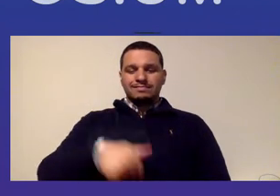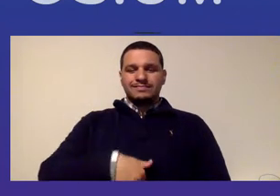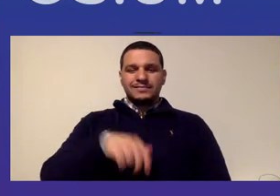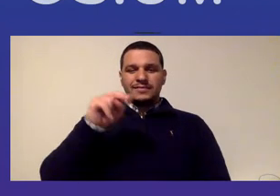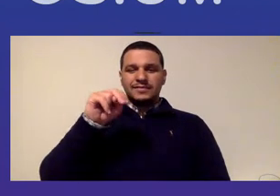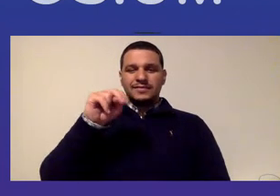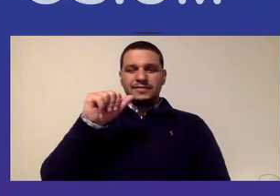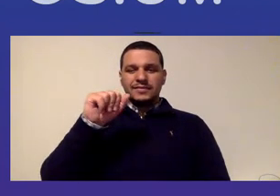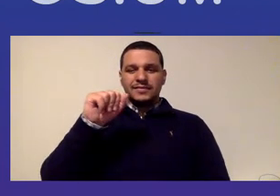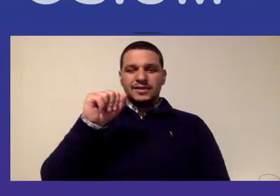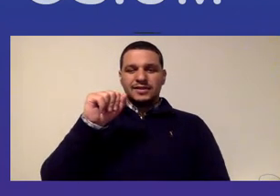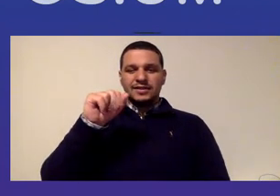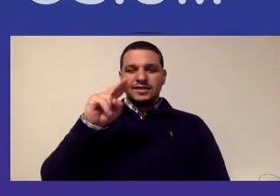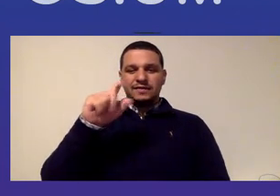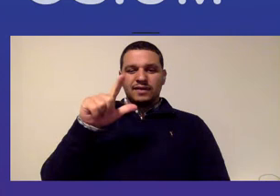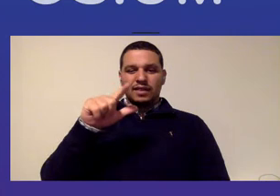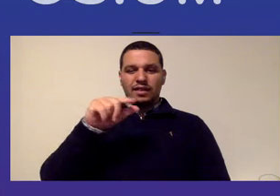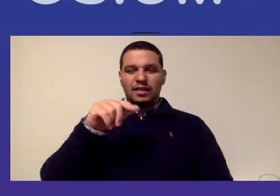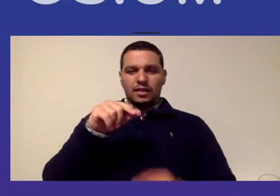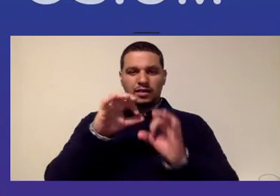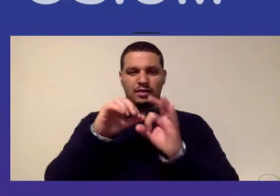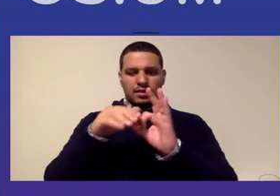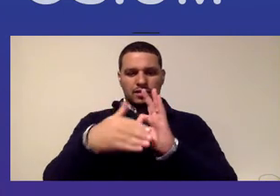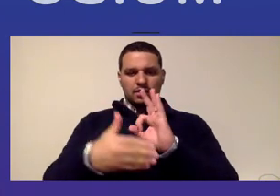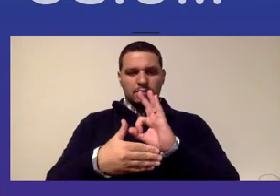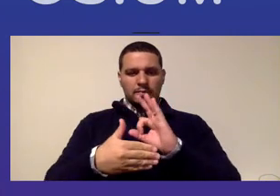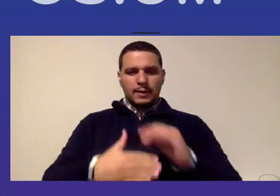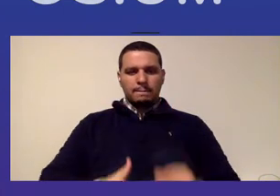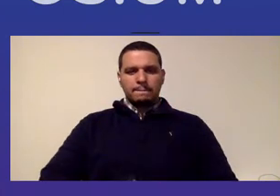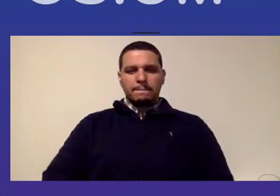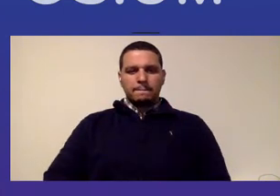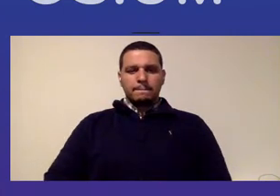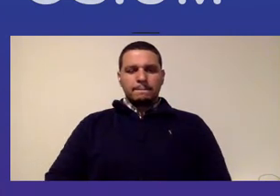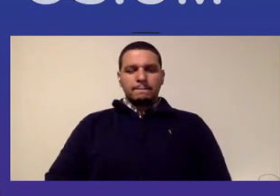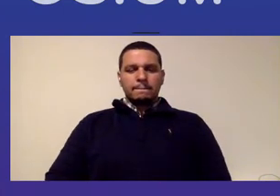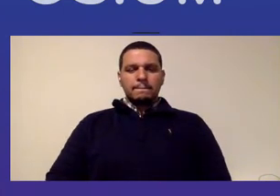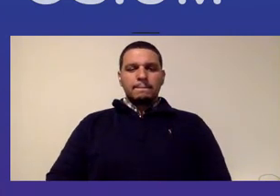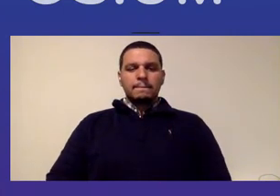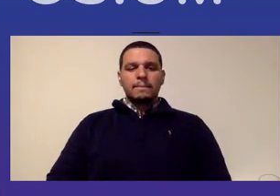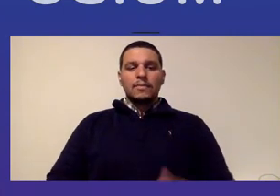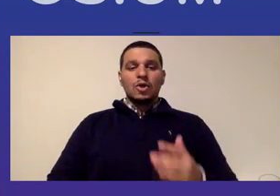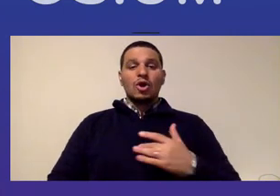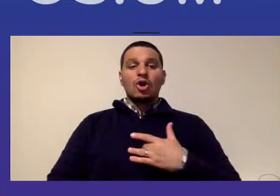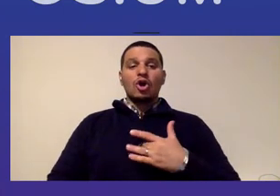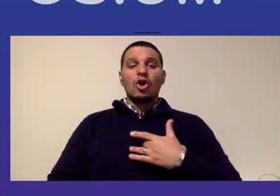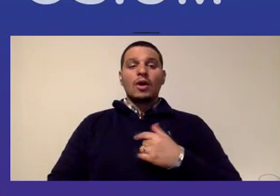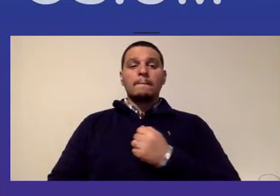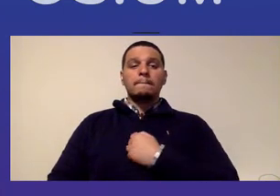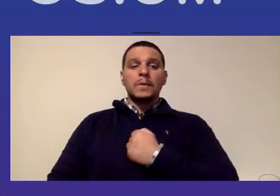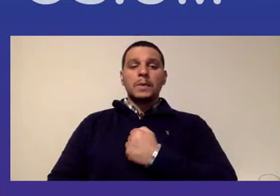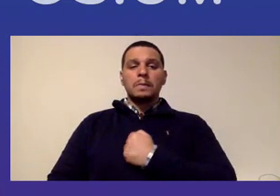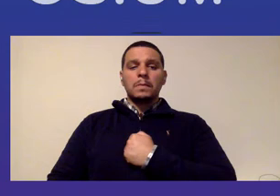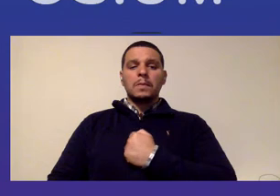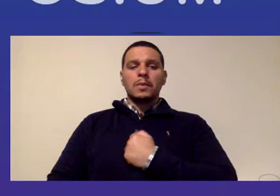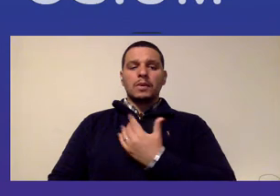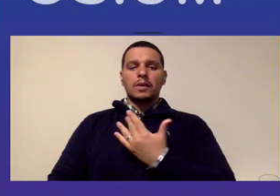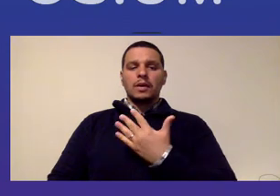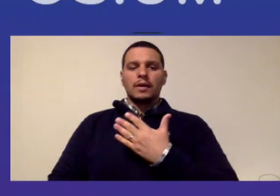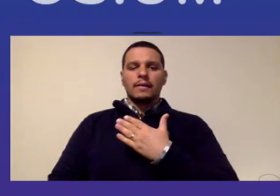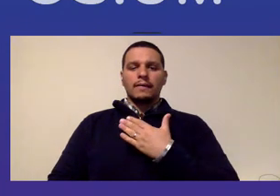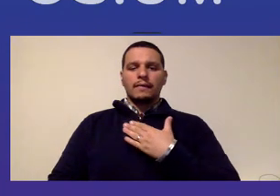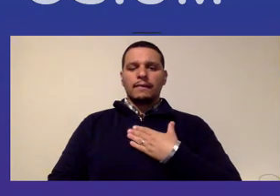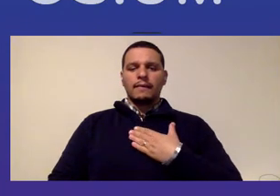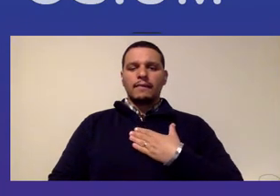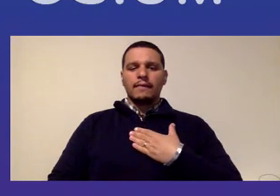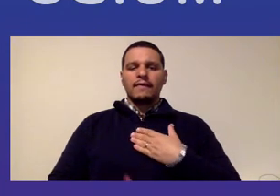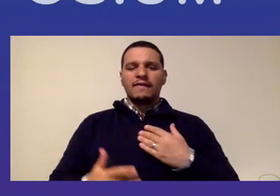other hand right at your heartbeat. So intentionally finding your heartbeat and feeling the rhythm of your heart beating into